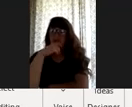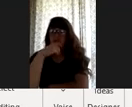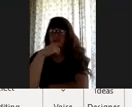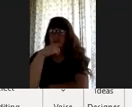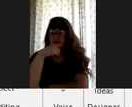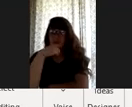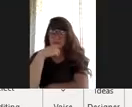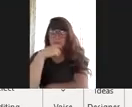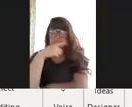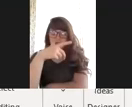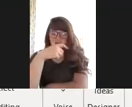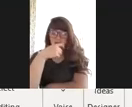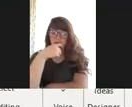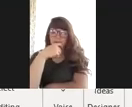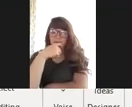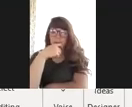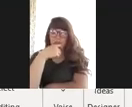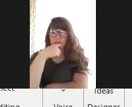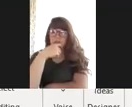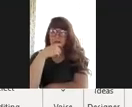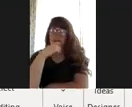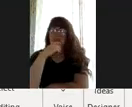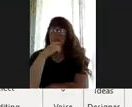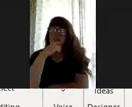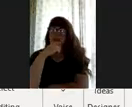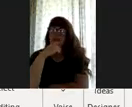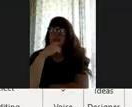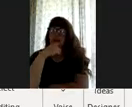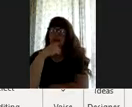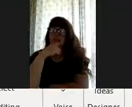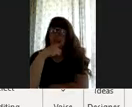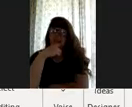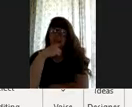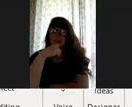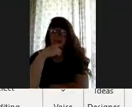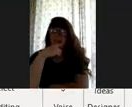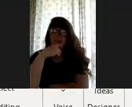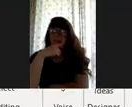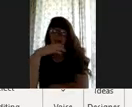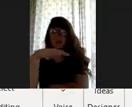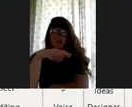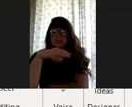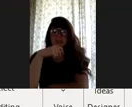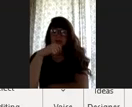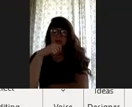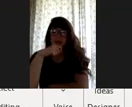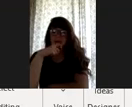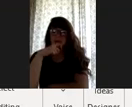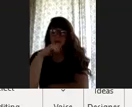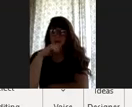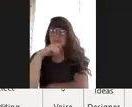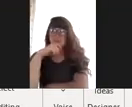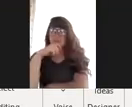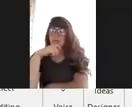left to do his job for a very long time, he'd asked that I make sure that I commit to doing Bible studies